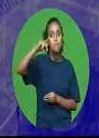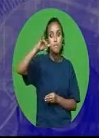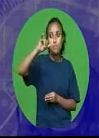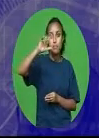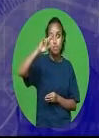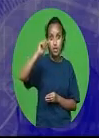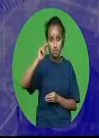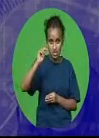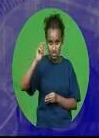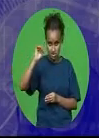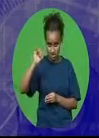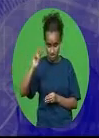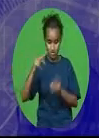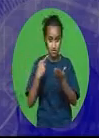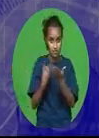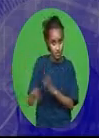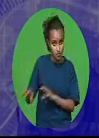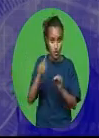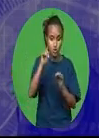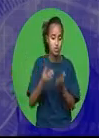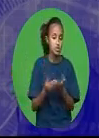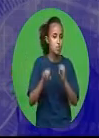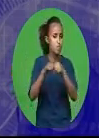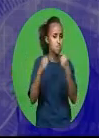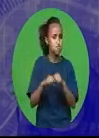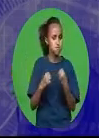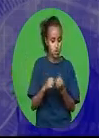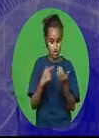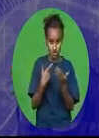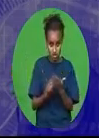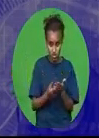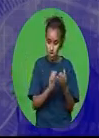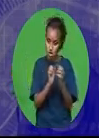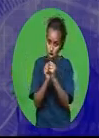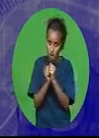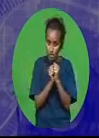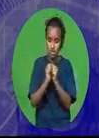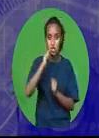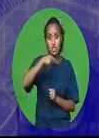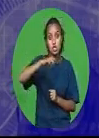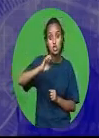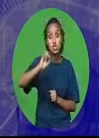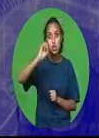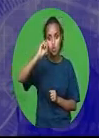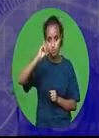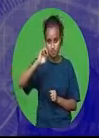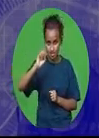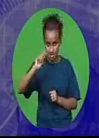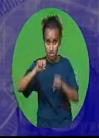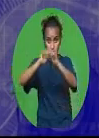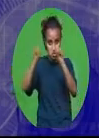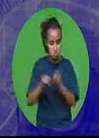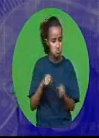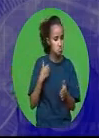Students, when objects are broken down into their component geometrical shapes, it's relatively easy